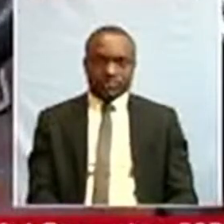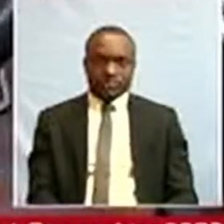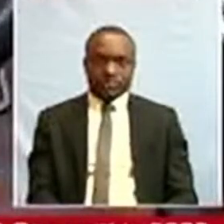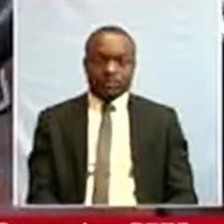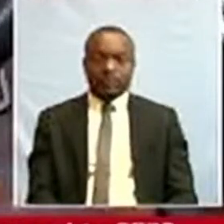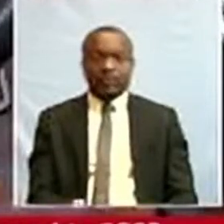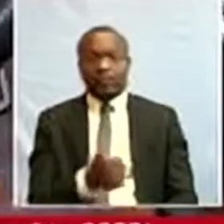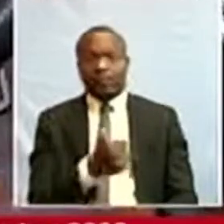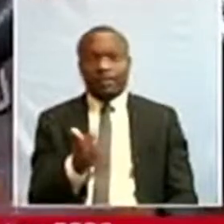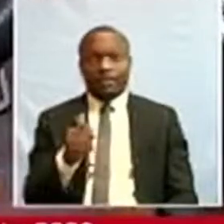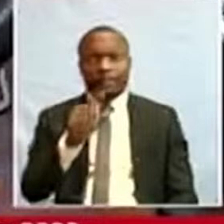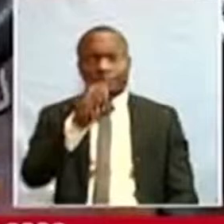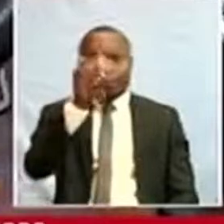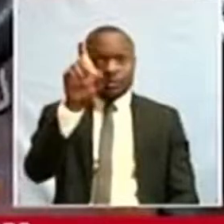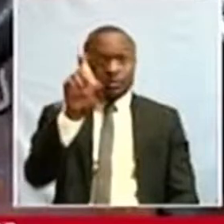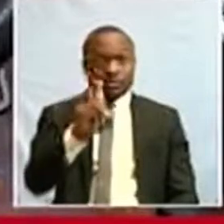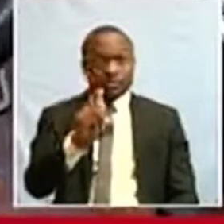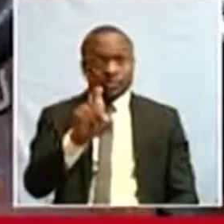Any questions on page 5?